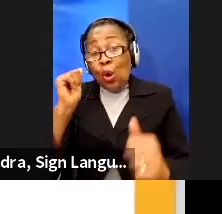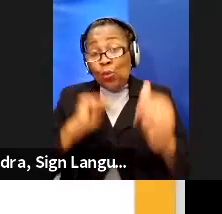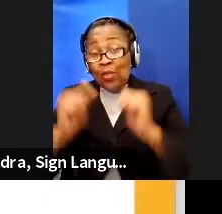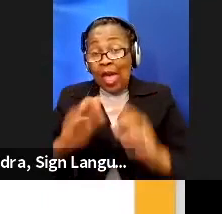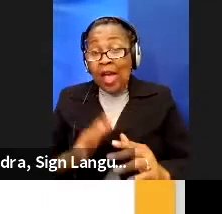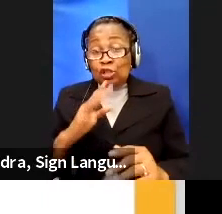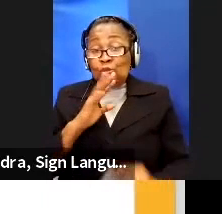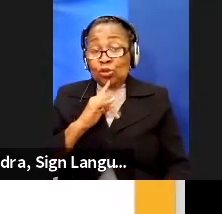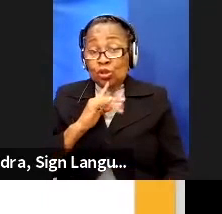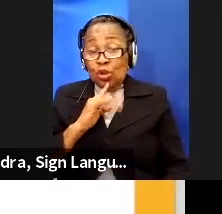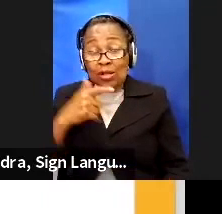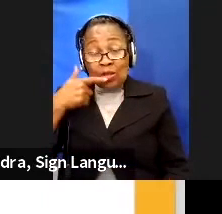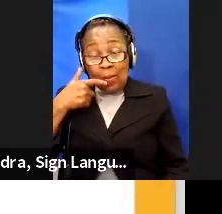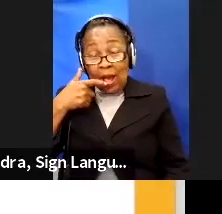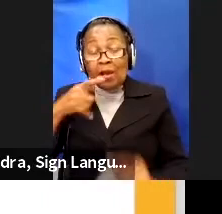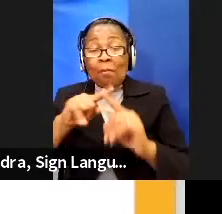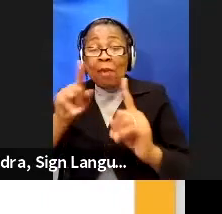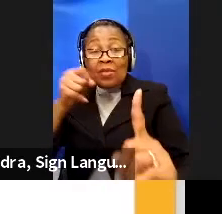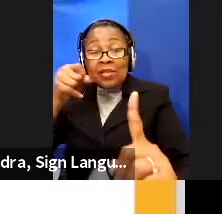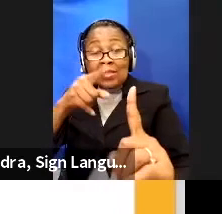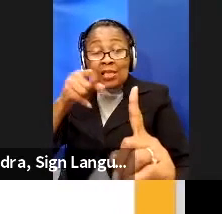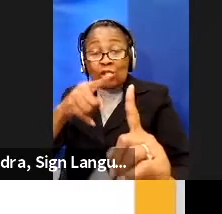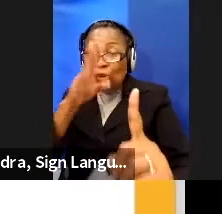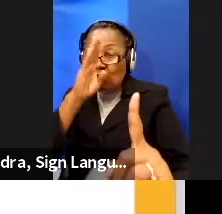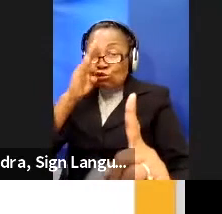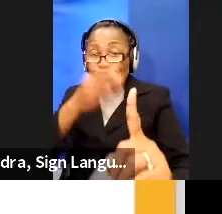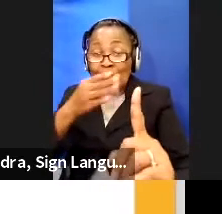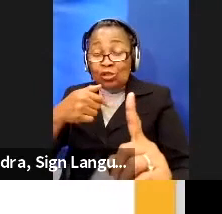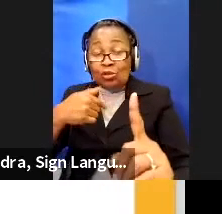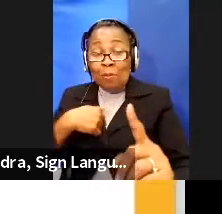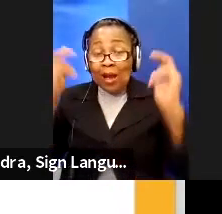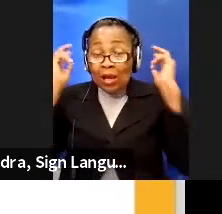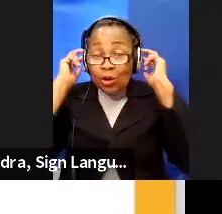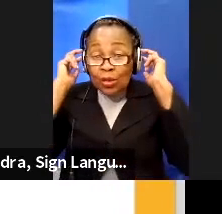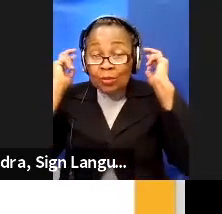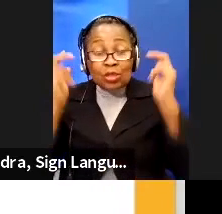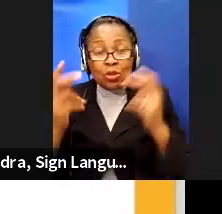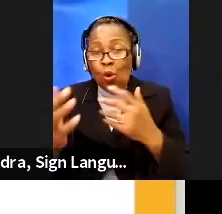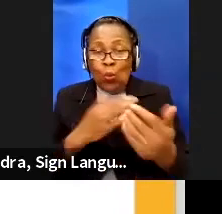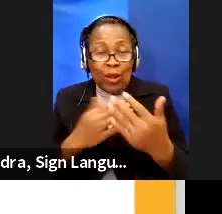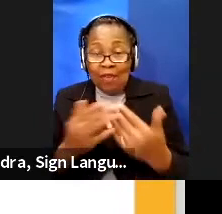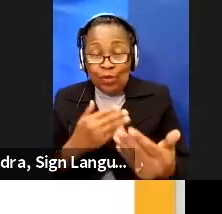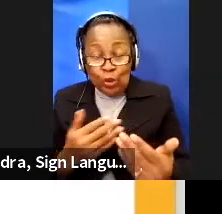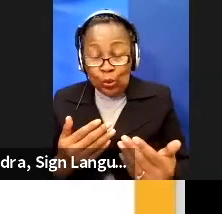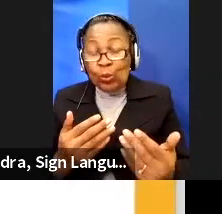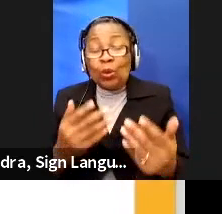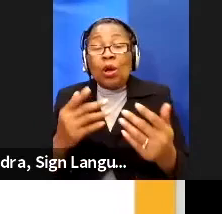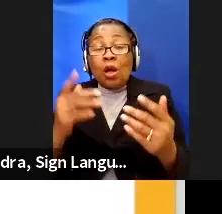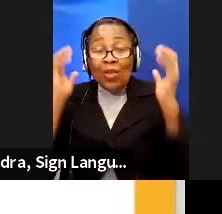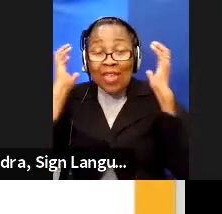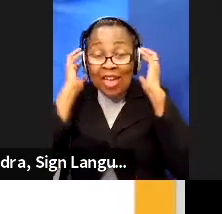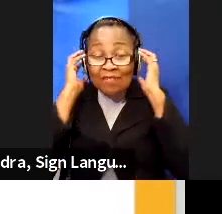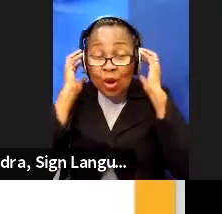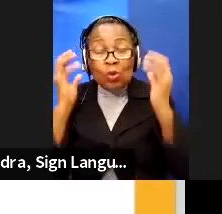that signal will go straight to my, you know, cochlear implants or hearing aids or what have you, either with headphones or